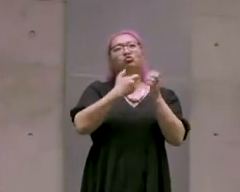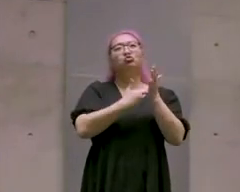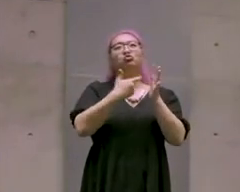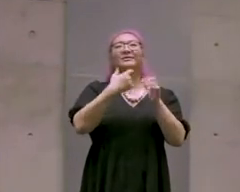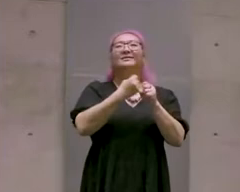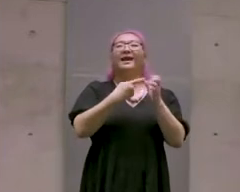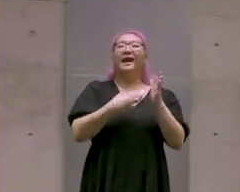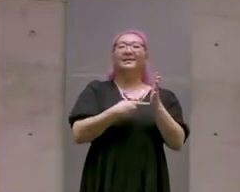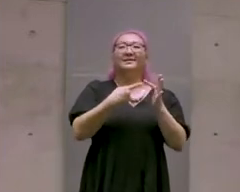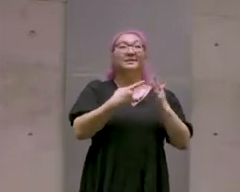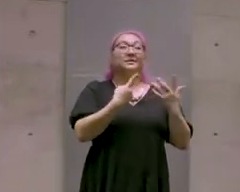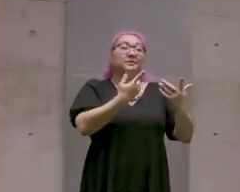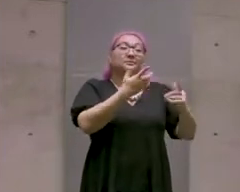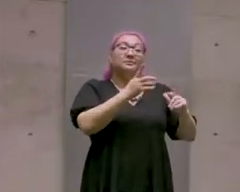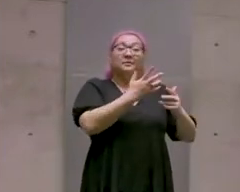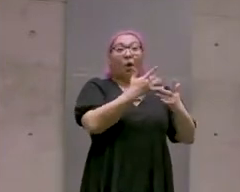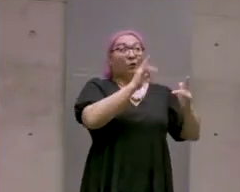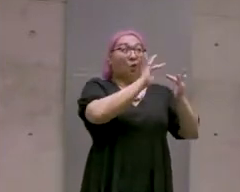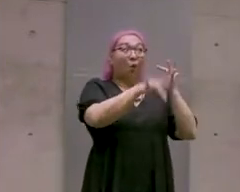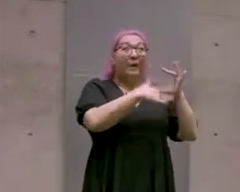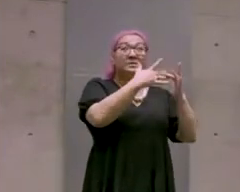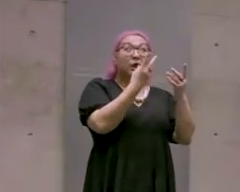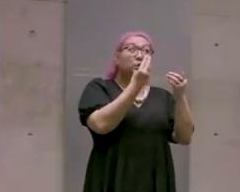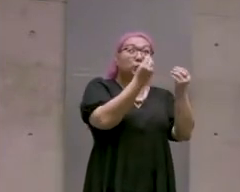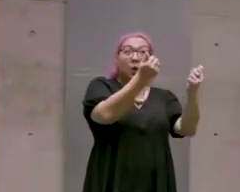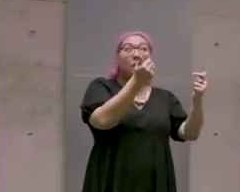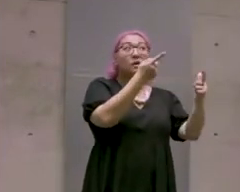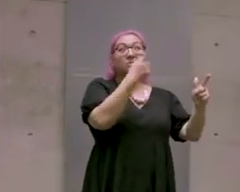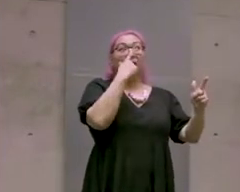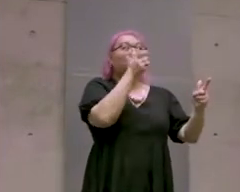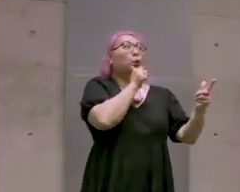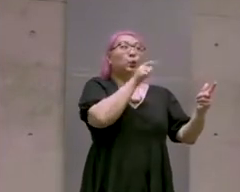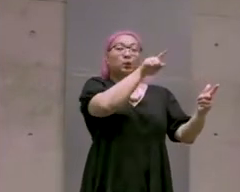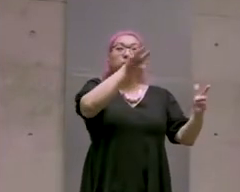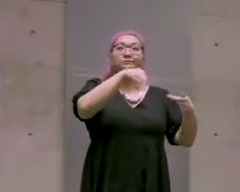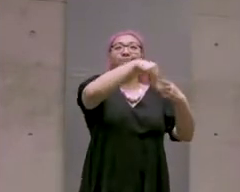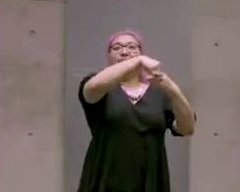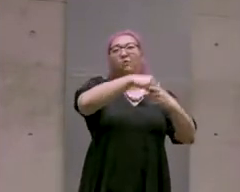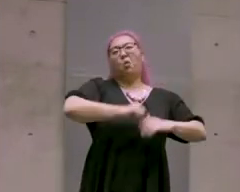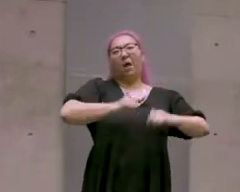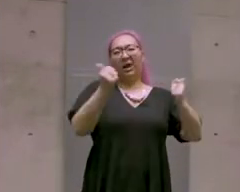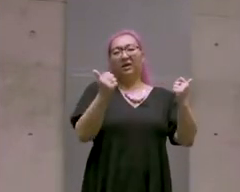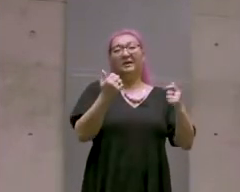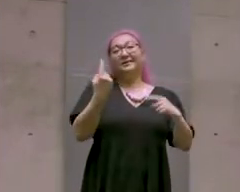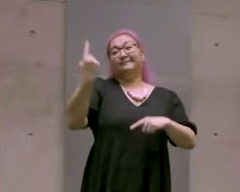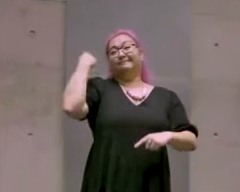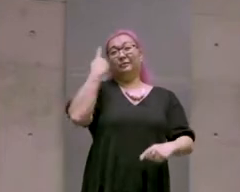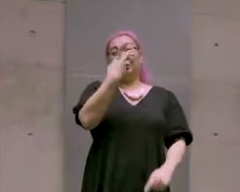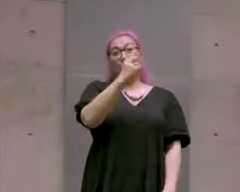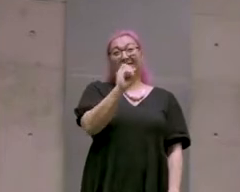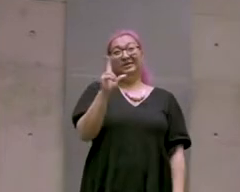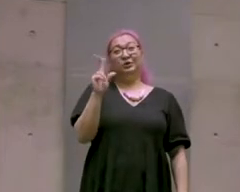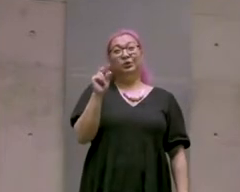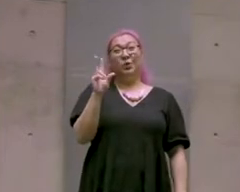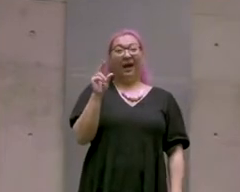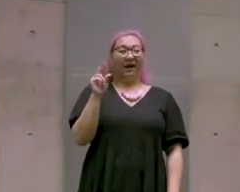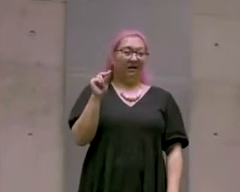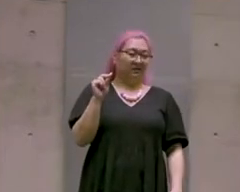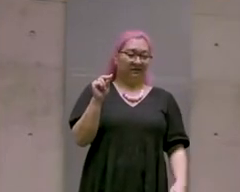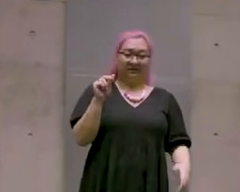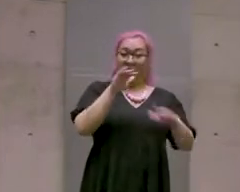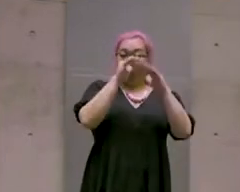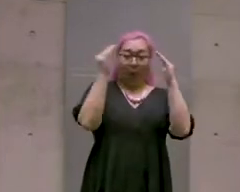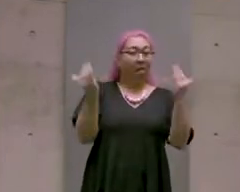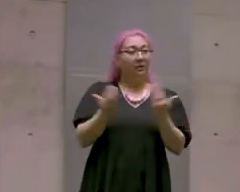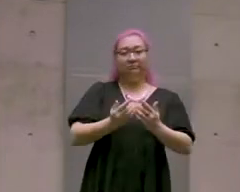but it was definitely just kind of a lot of lucky choices. And then also 2012 was a completely different era in the indie space. Like,